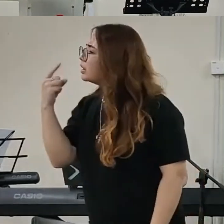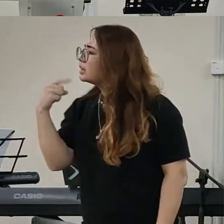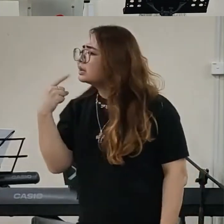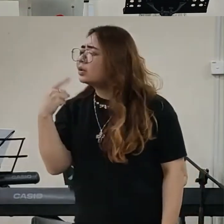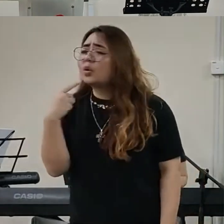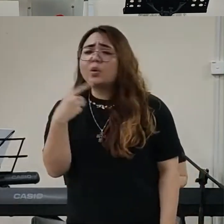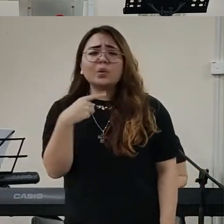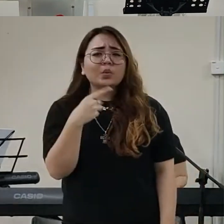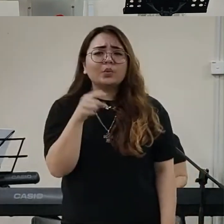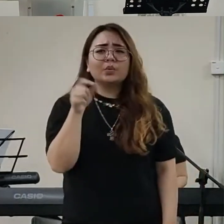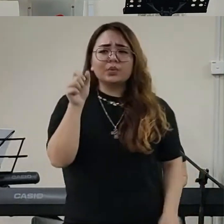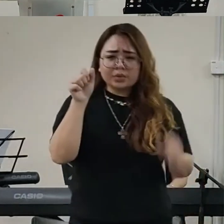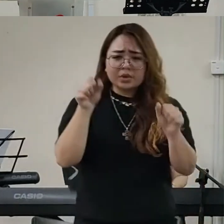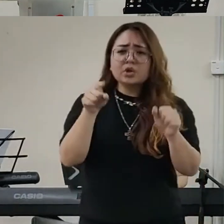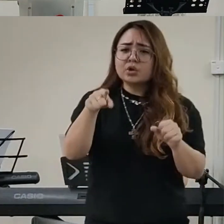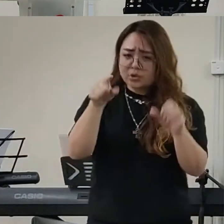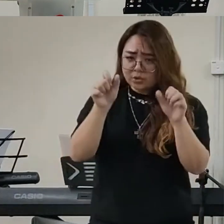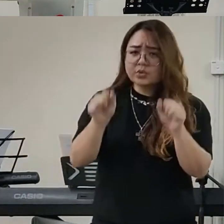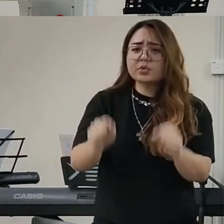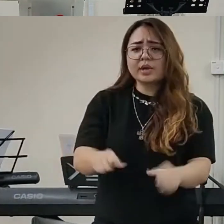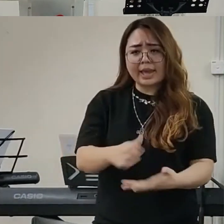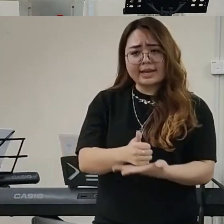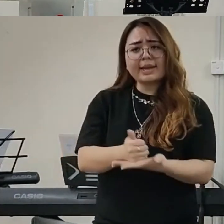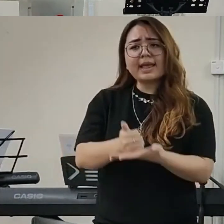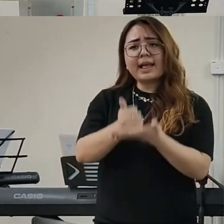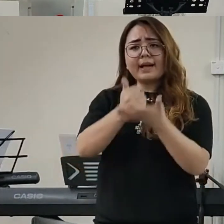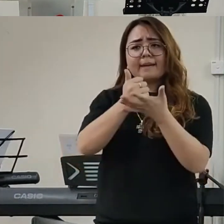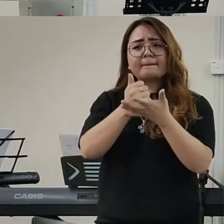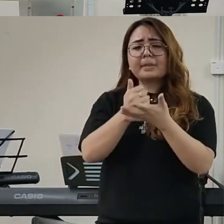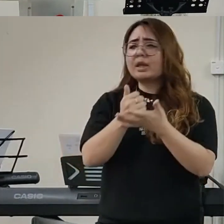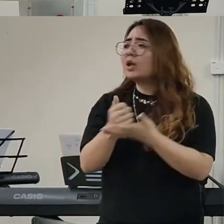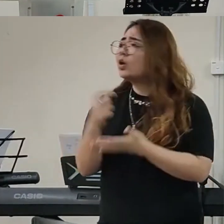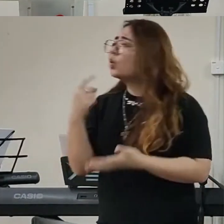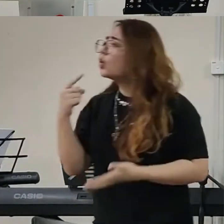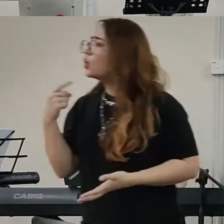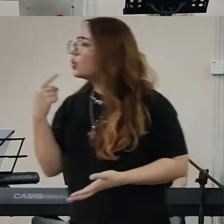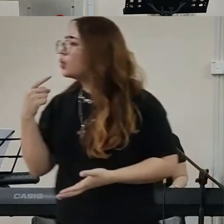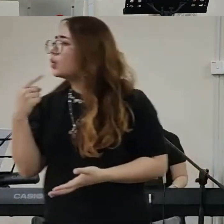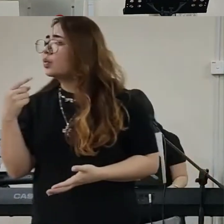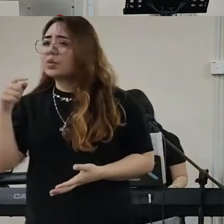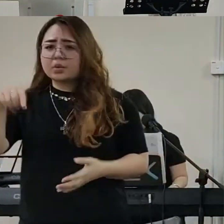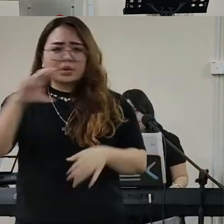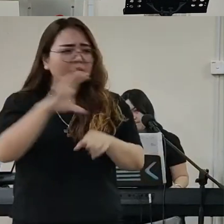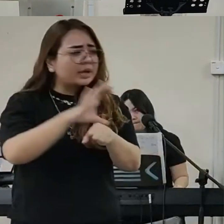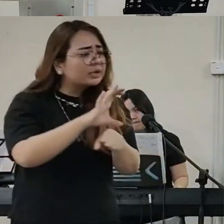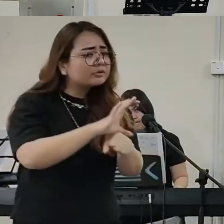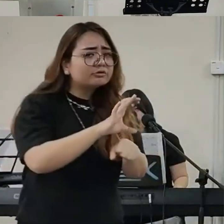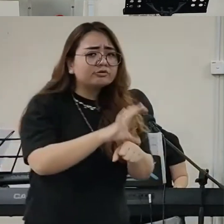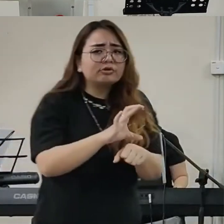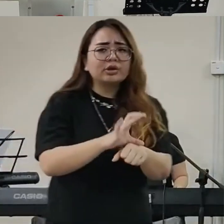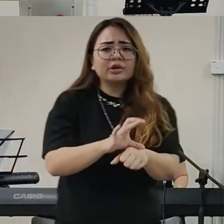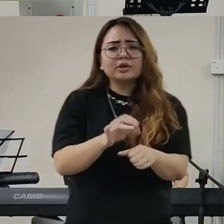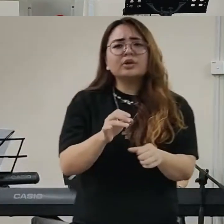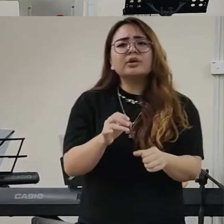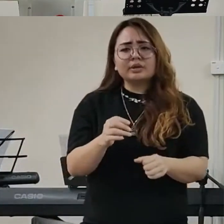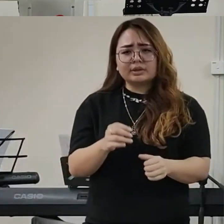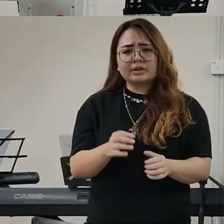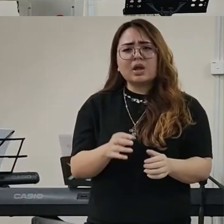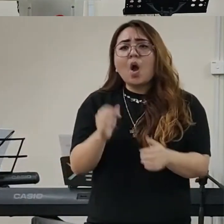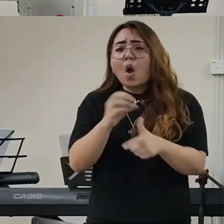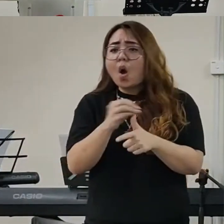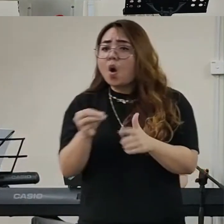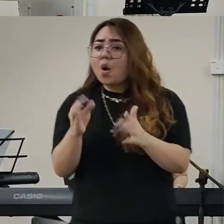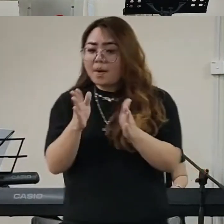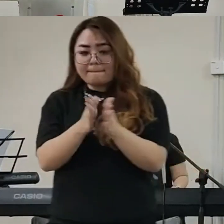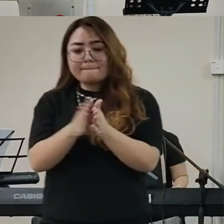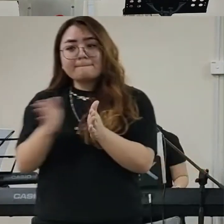own house. The people that you are living with, look around at your neighbors. They are lost.